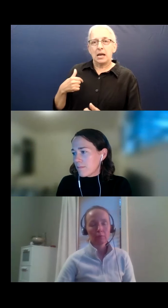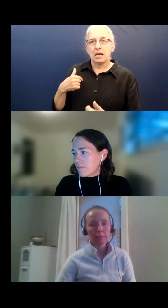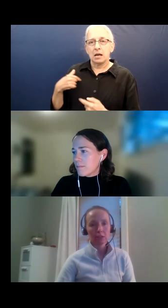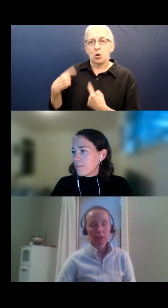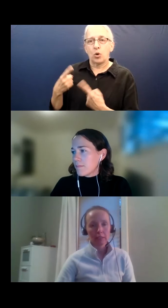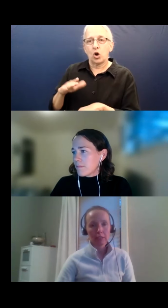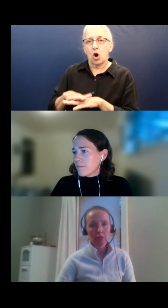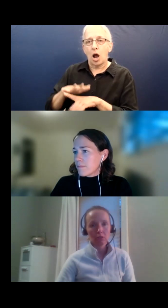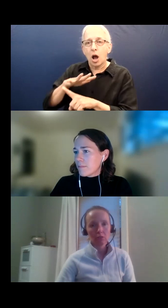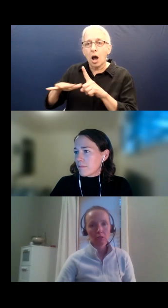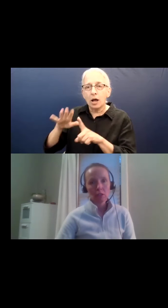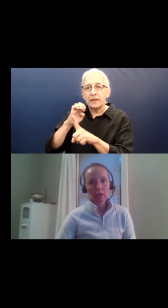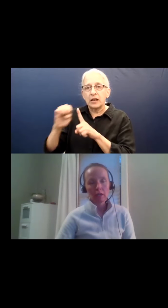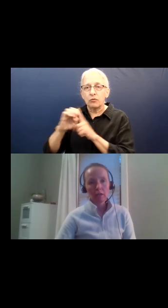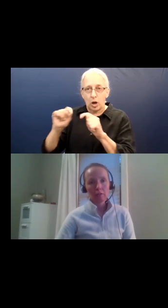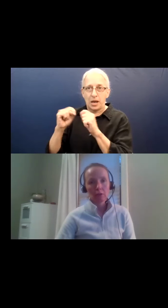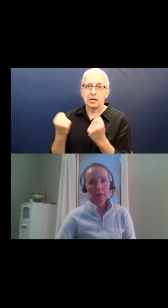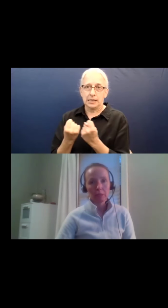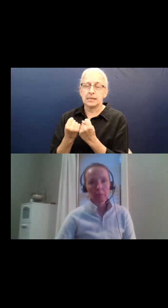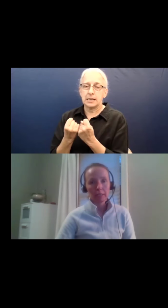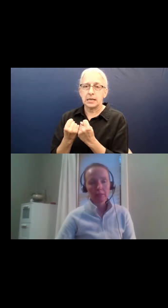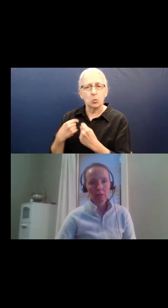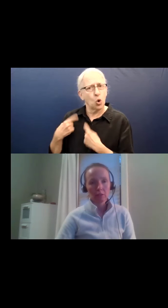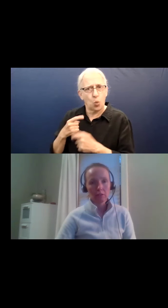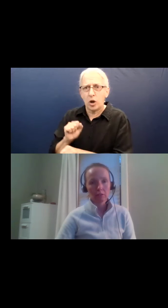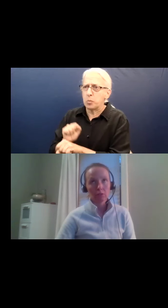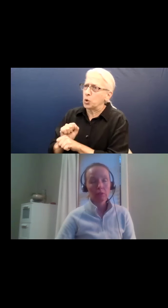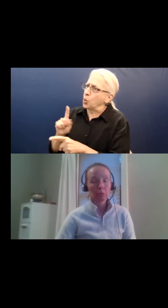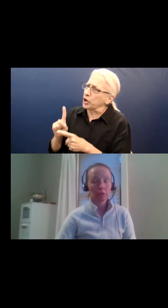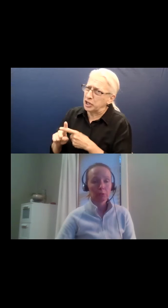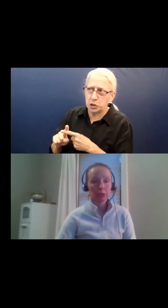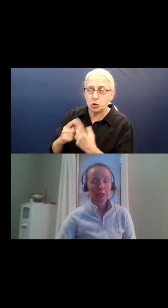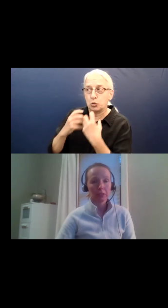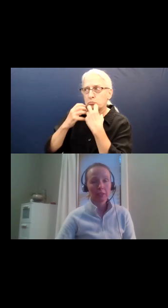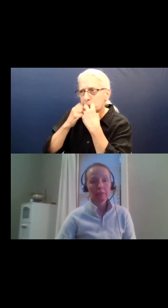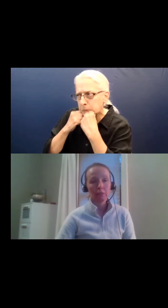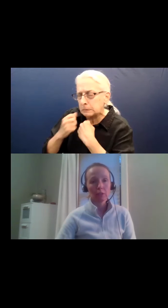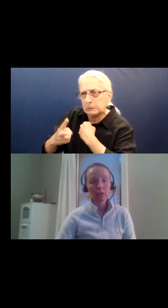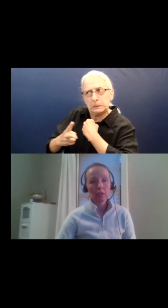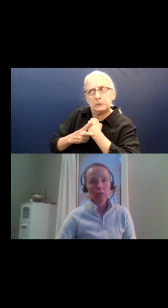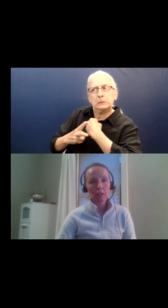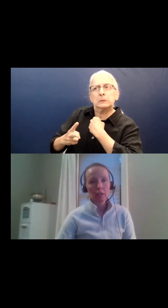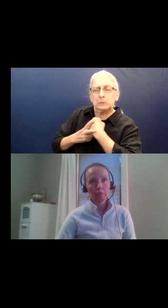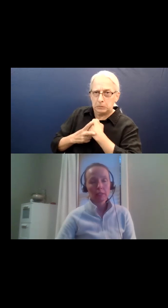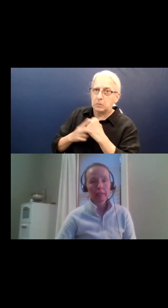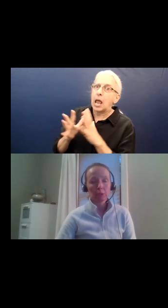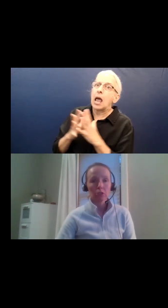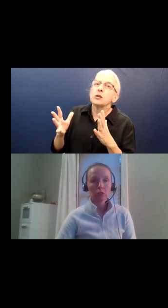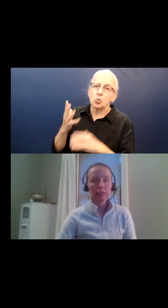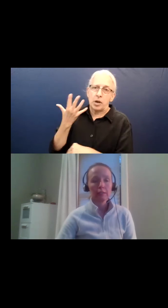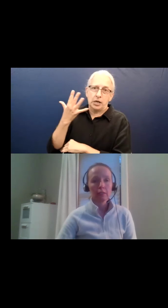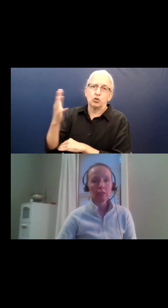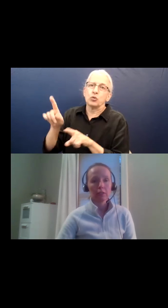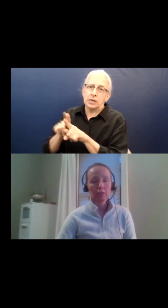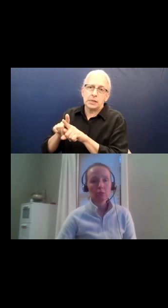working diligently to avoid and minimize tree removal, particularly for the